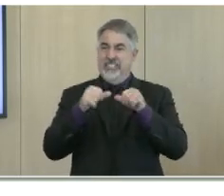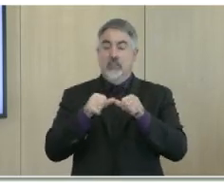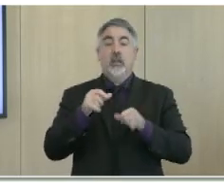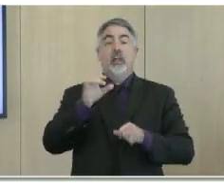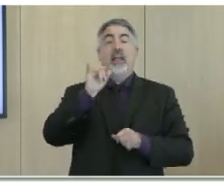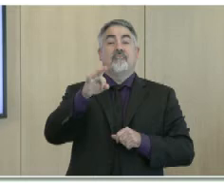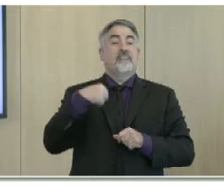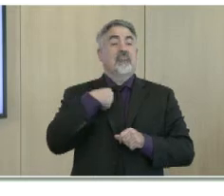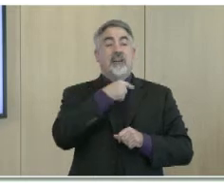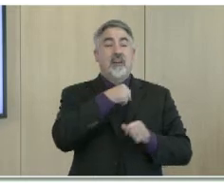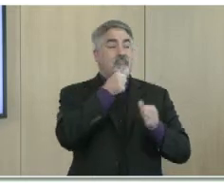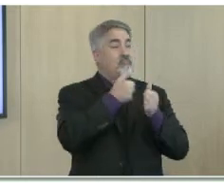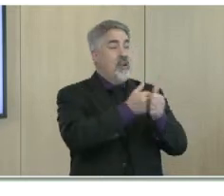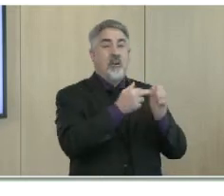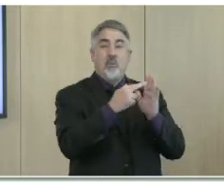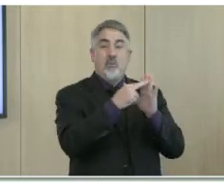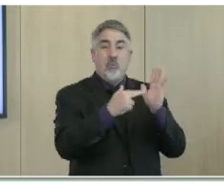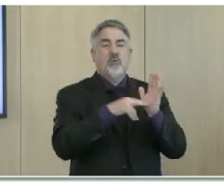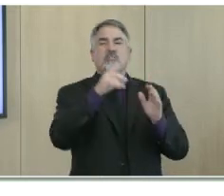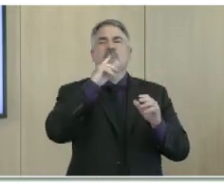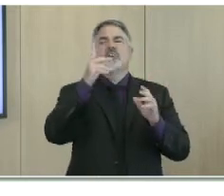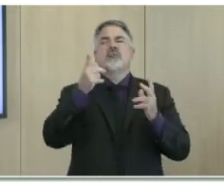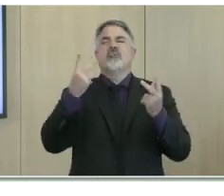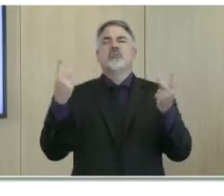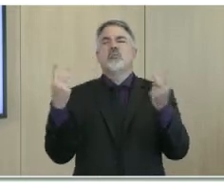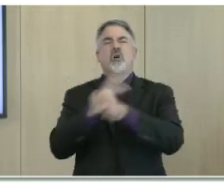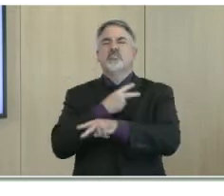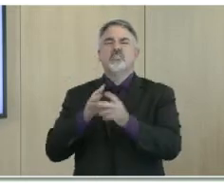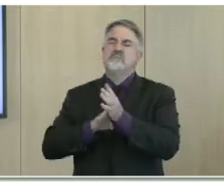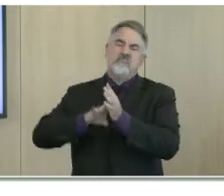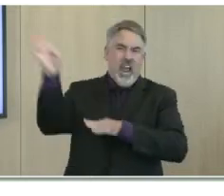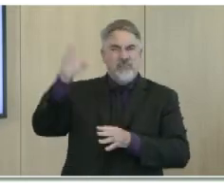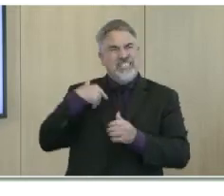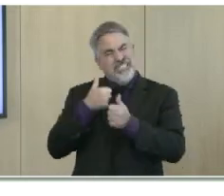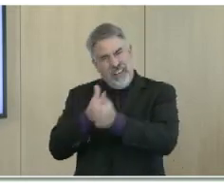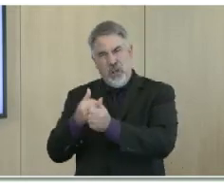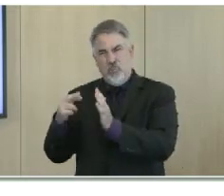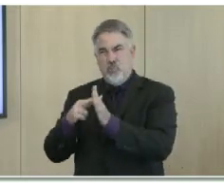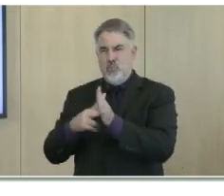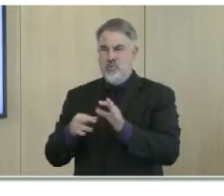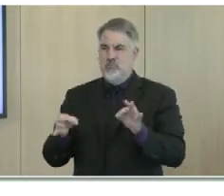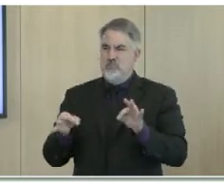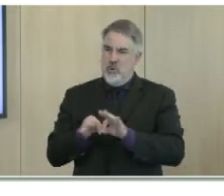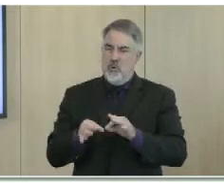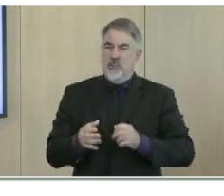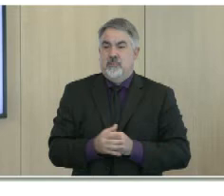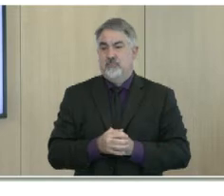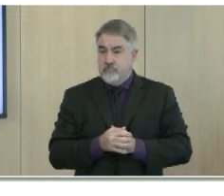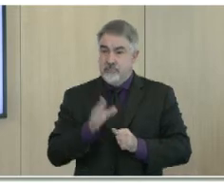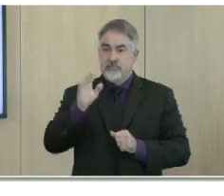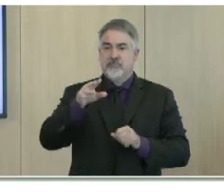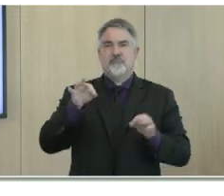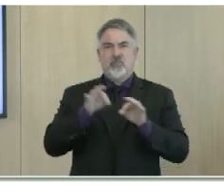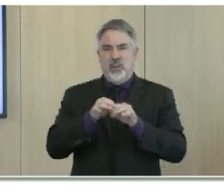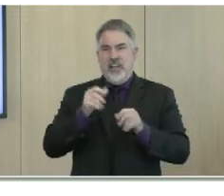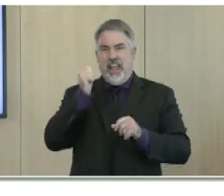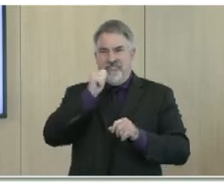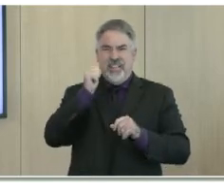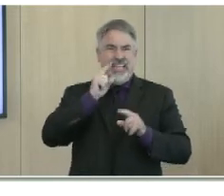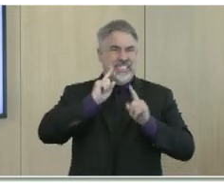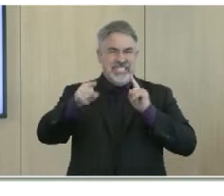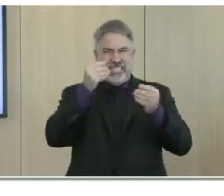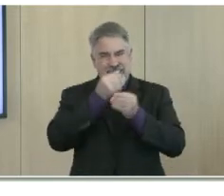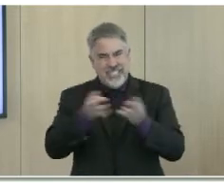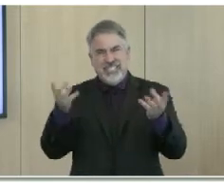the appropriate actions. That is why we are continuing to update our public health order and continuing to implementing new